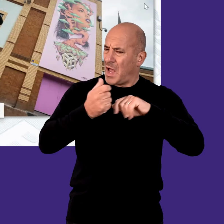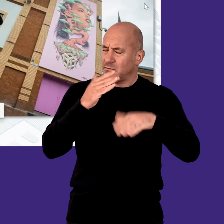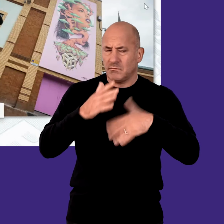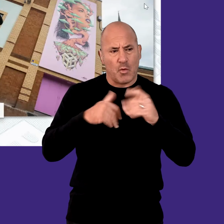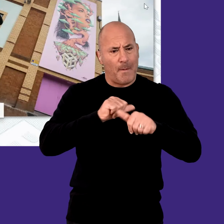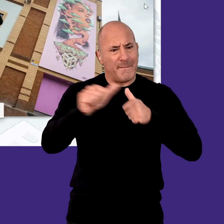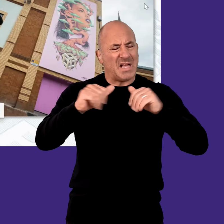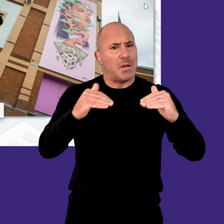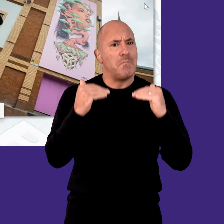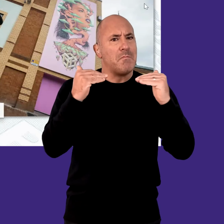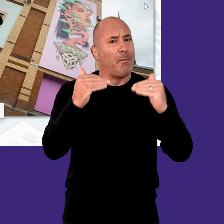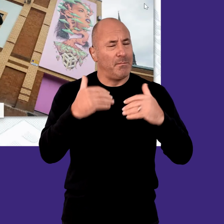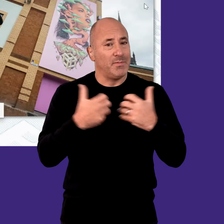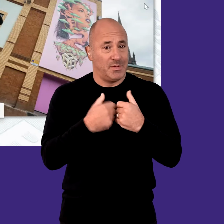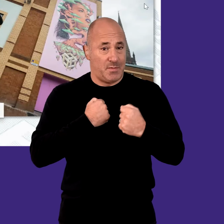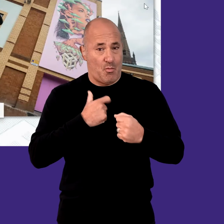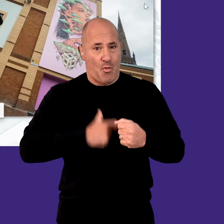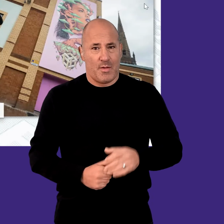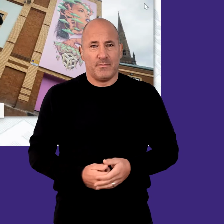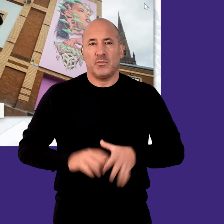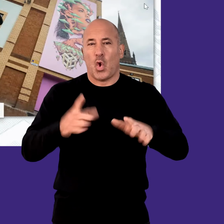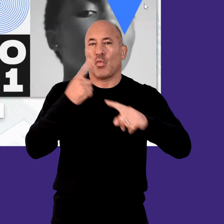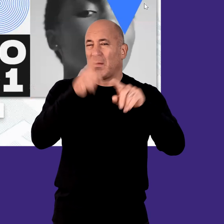said, achieve that positive social change.